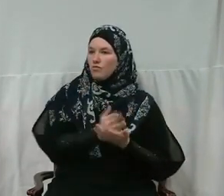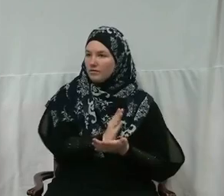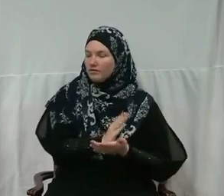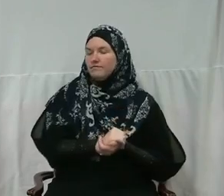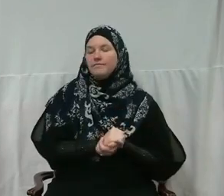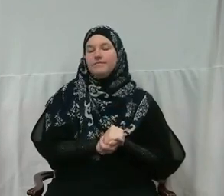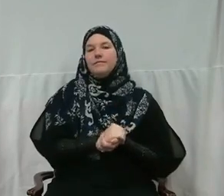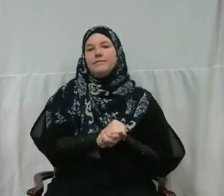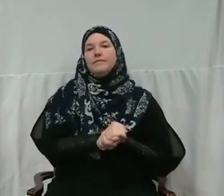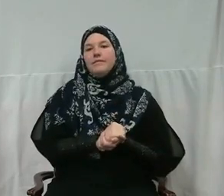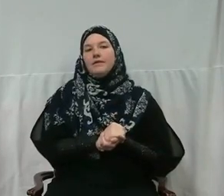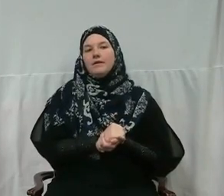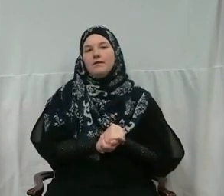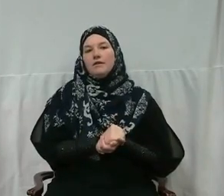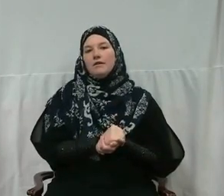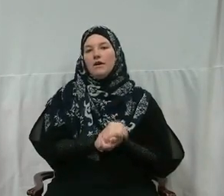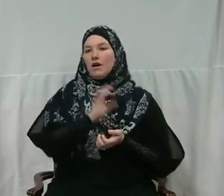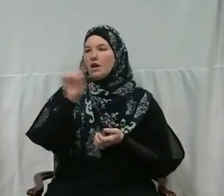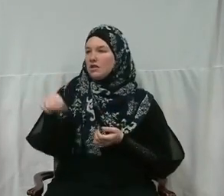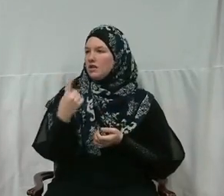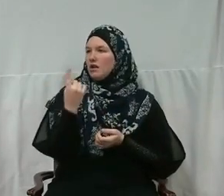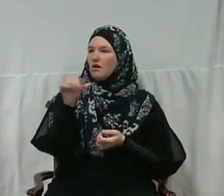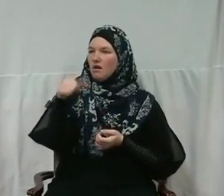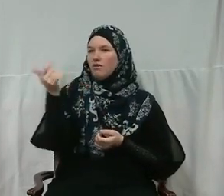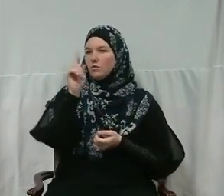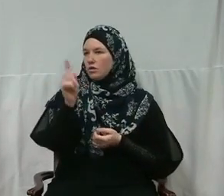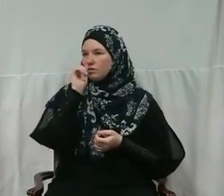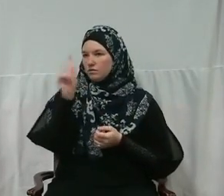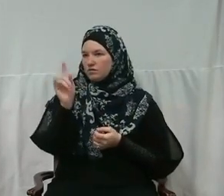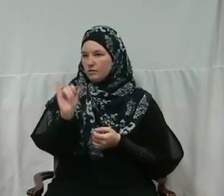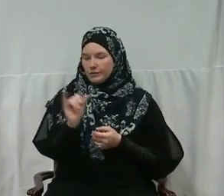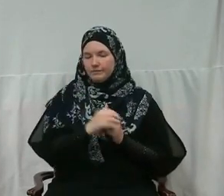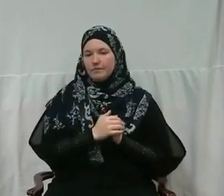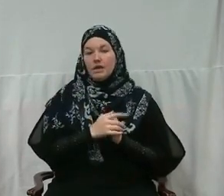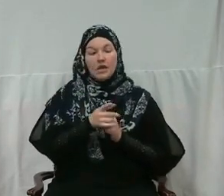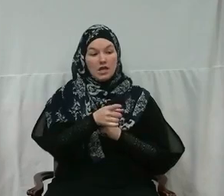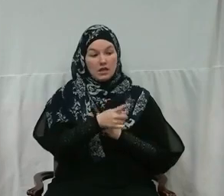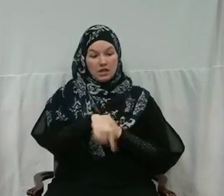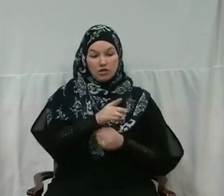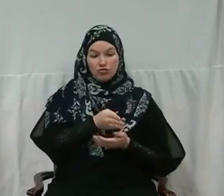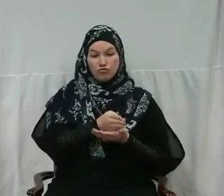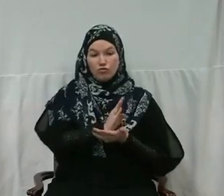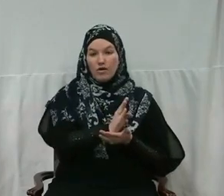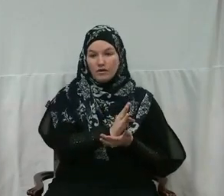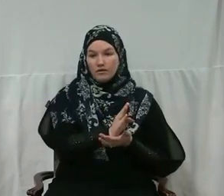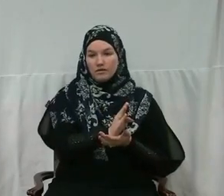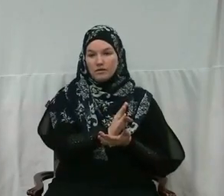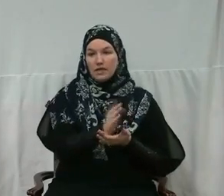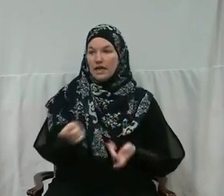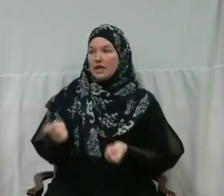And it raises a question with that, which is, are those rights conferred upon